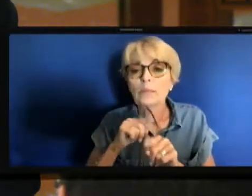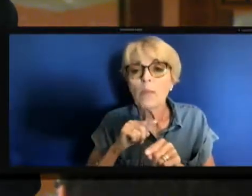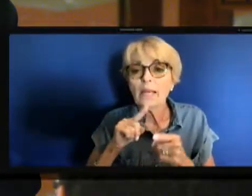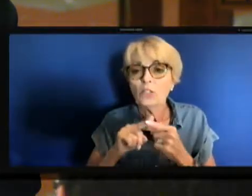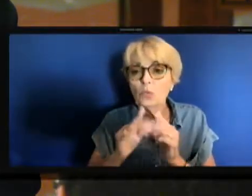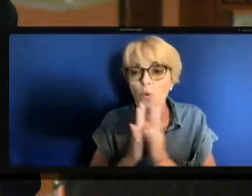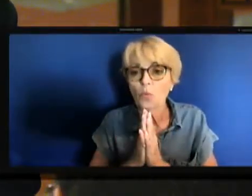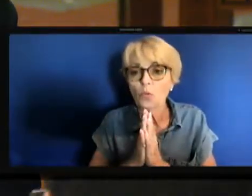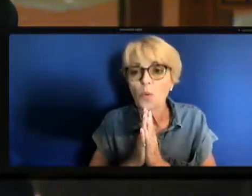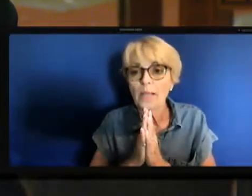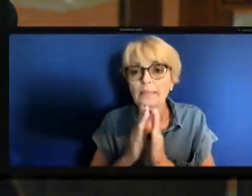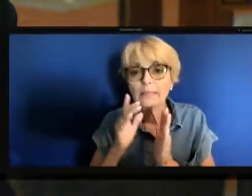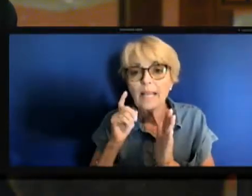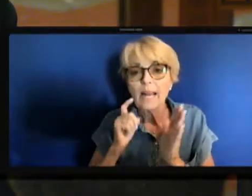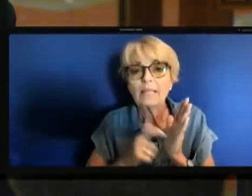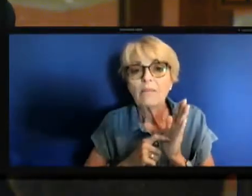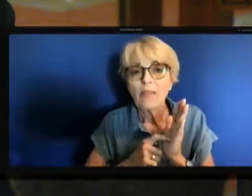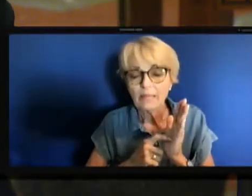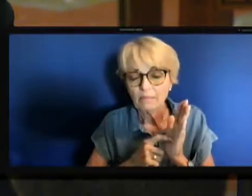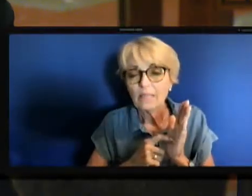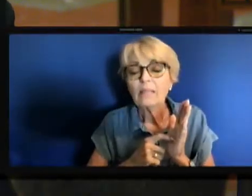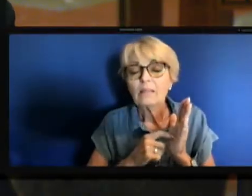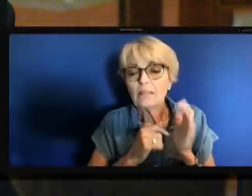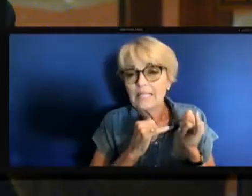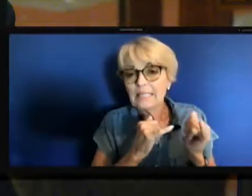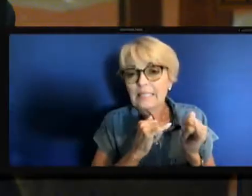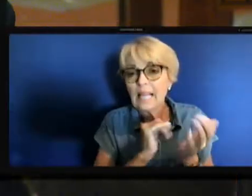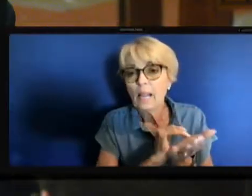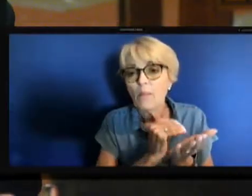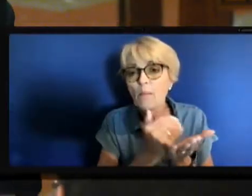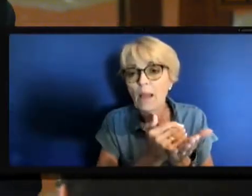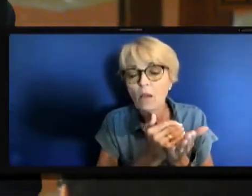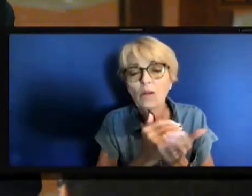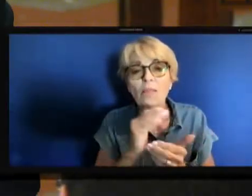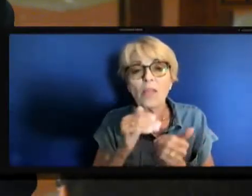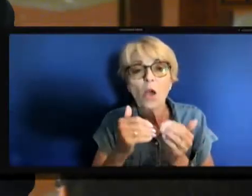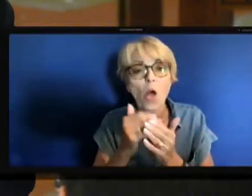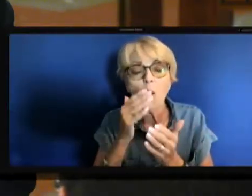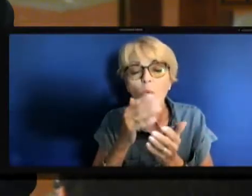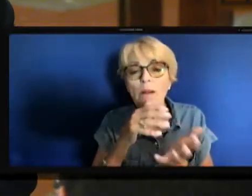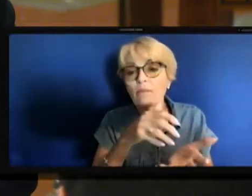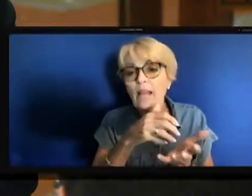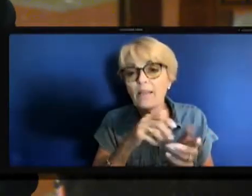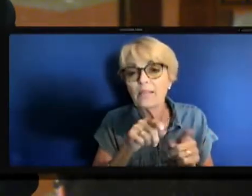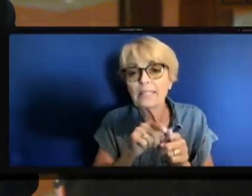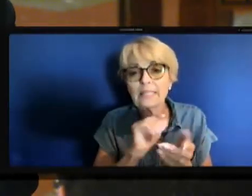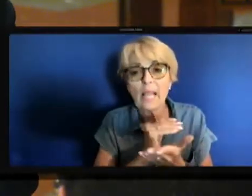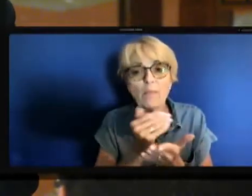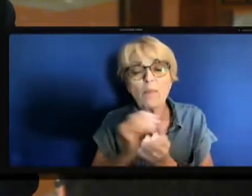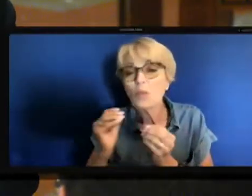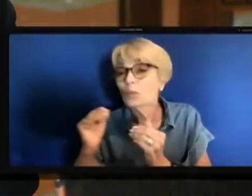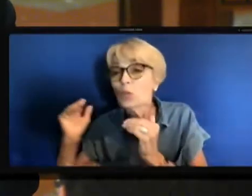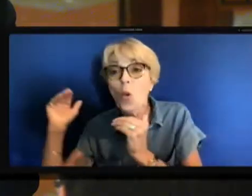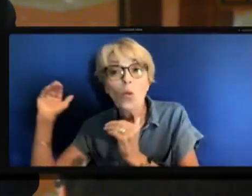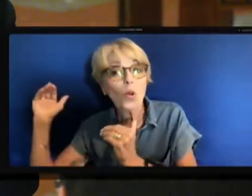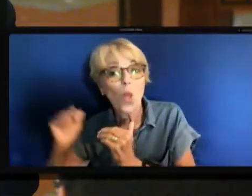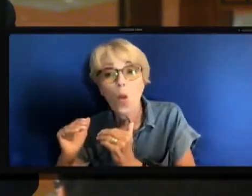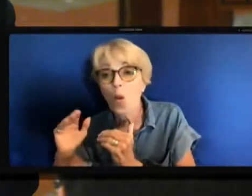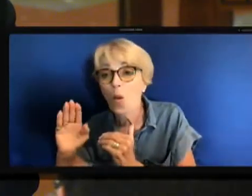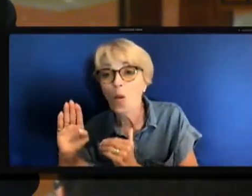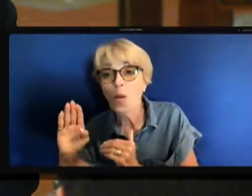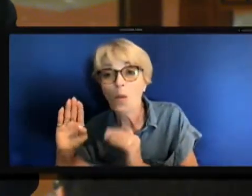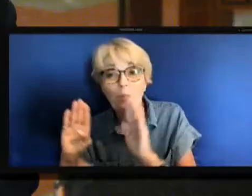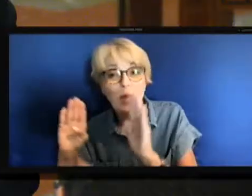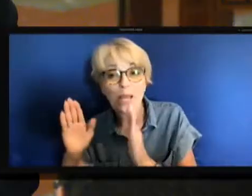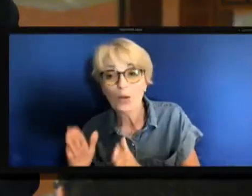that identified the same amount of money. Right. They all would have gotten the same amount. Okay, So that there was one no was, lowest bidder because there was only one fixed